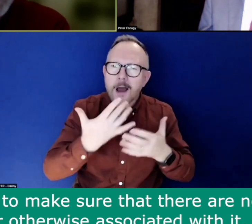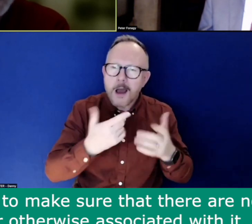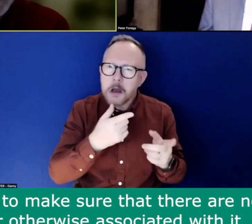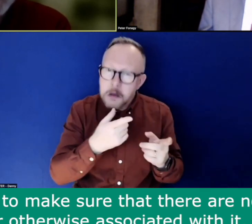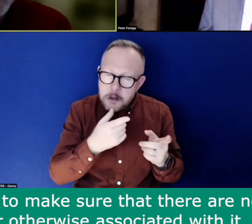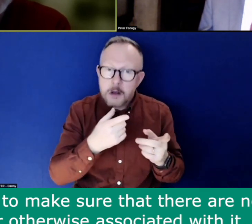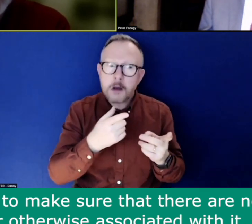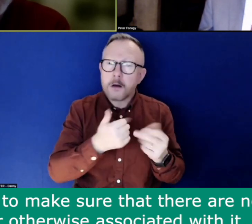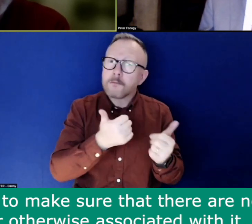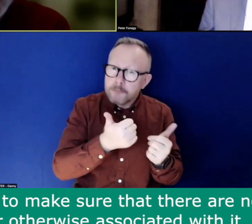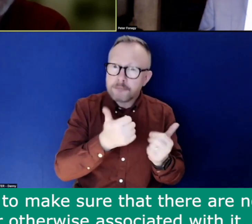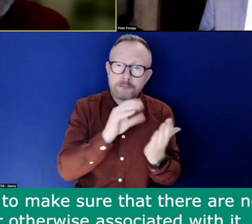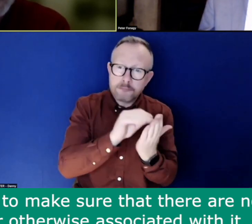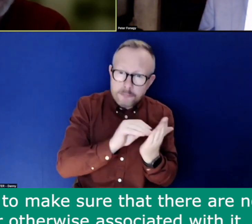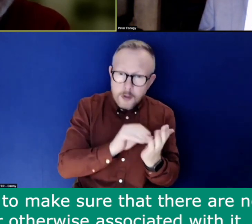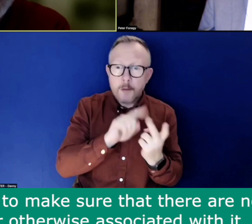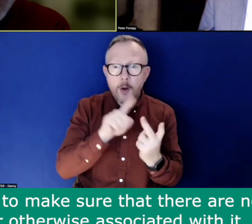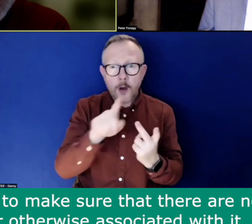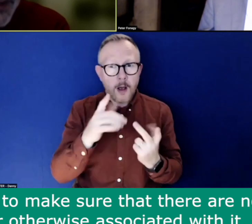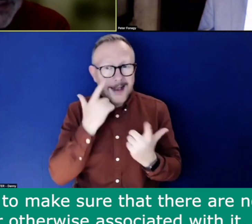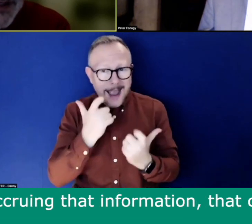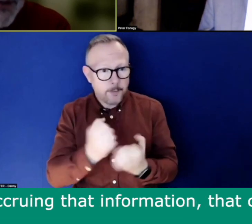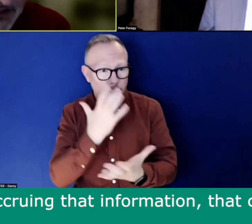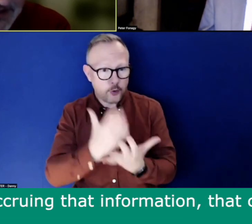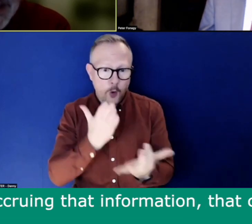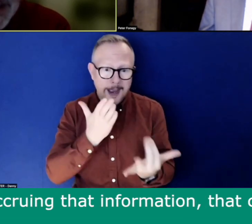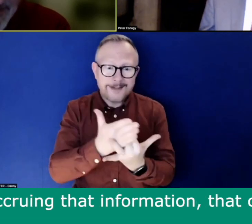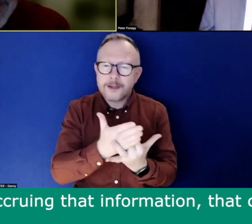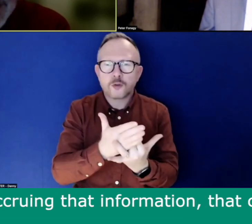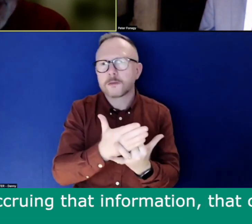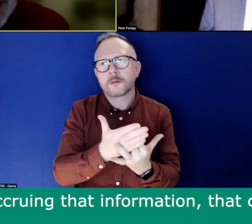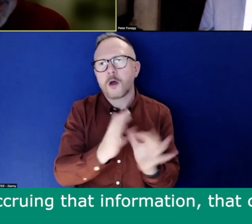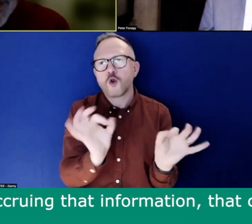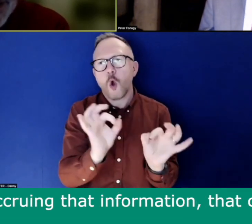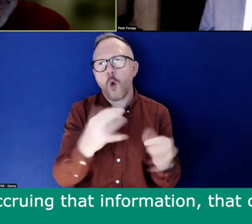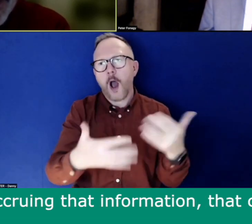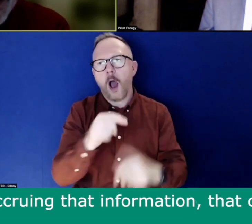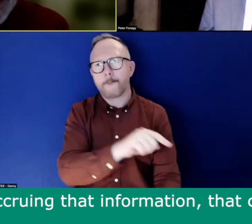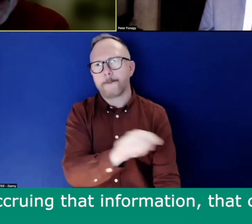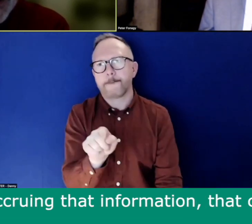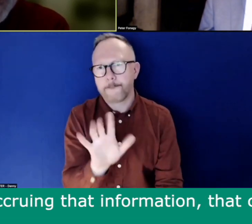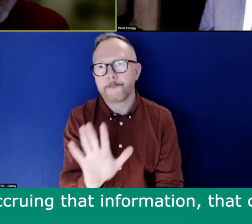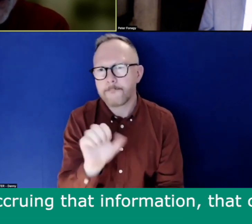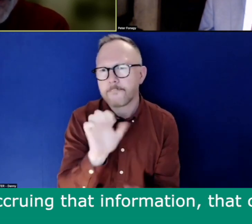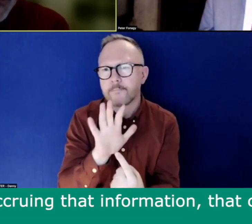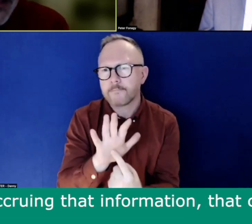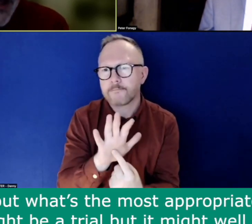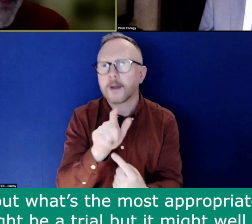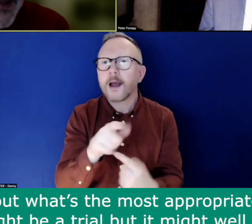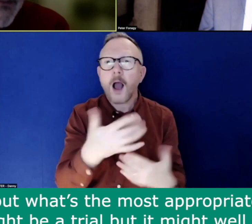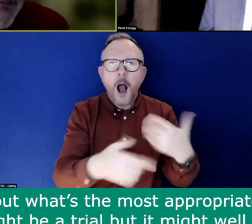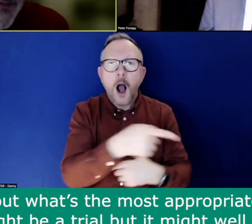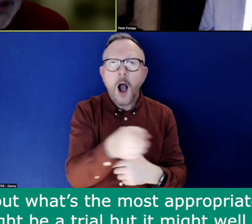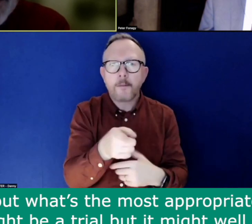no harms anticipated or otherwise associated with it, and then gradually accruing that information, that clinical information,